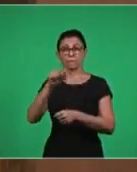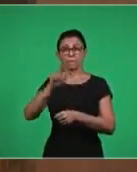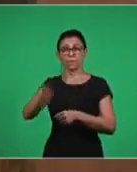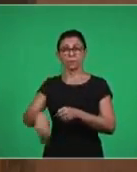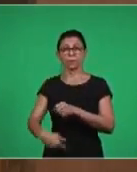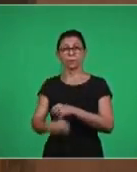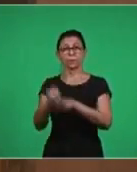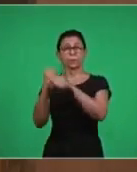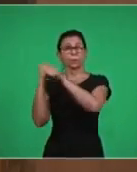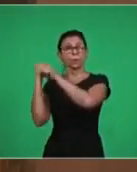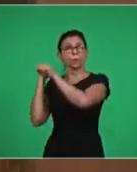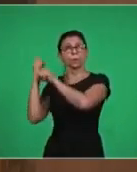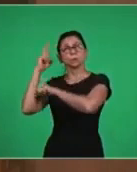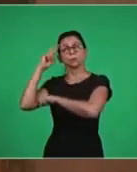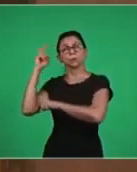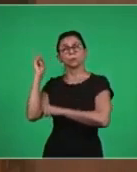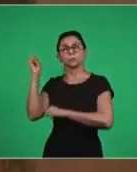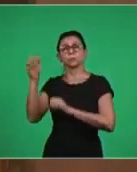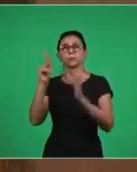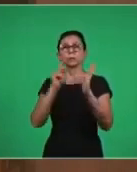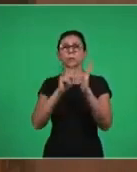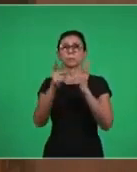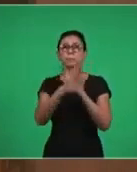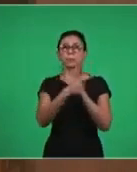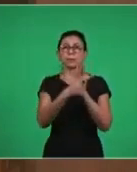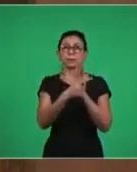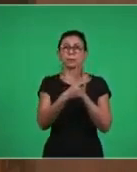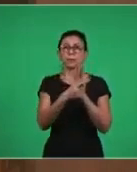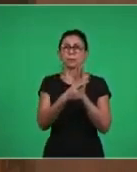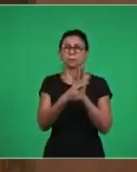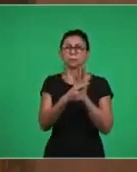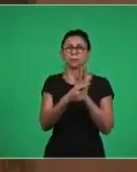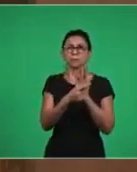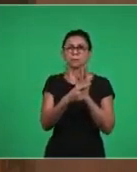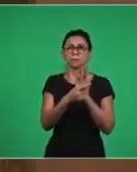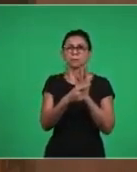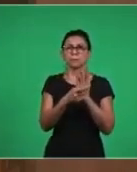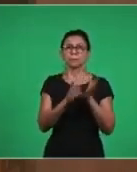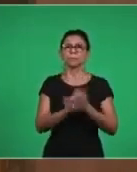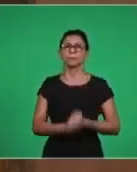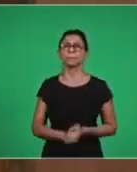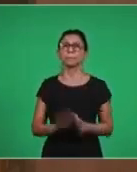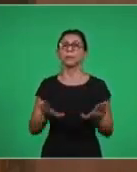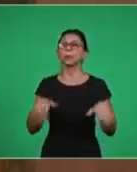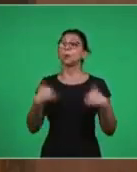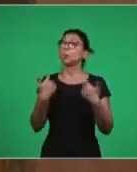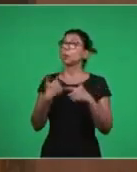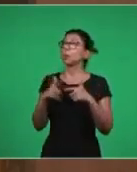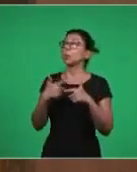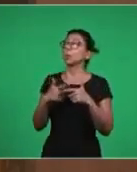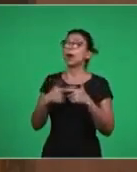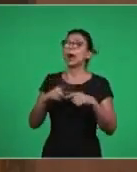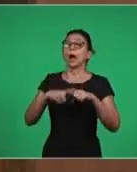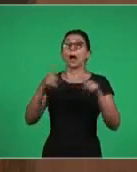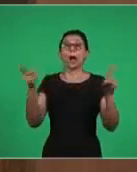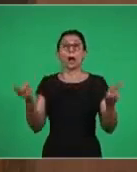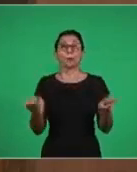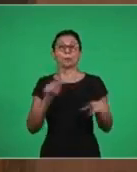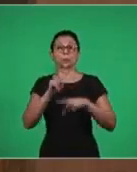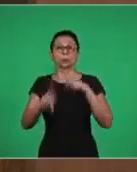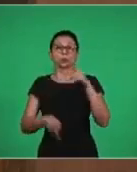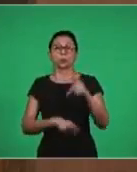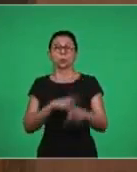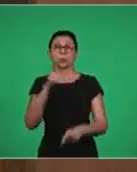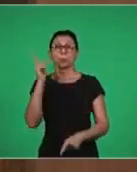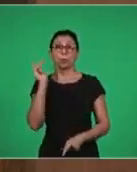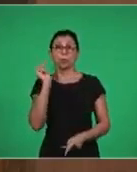ago. So what matters? What is the big deal? Oh, I was not there. So, oh, but the Pharisees, oh, just